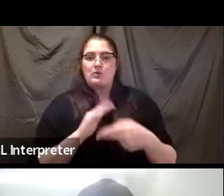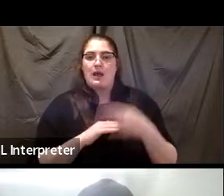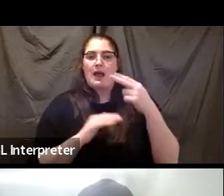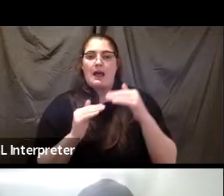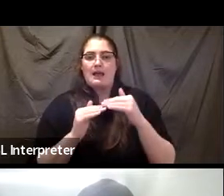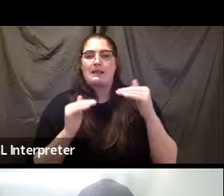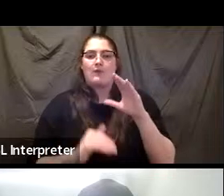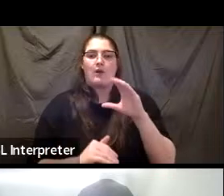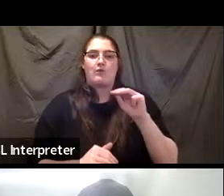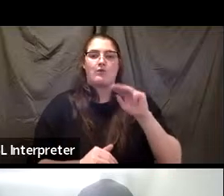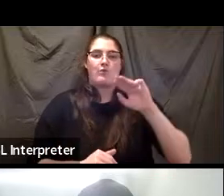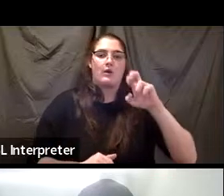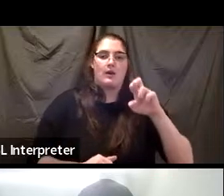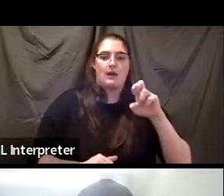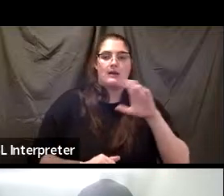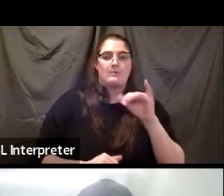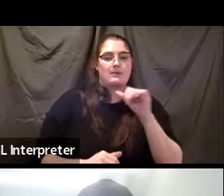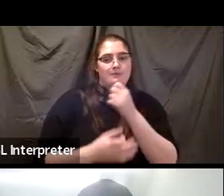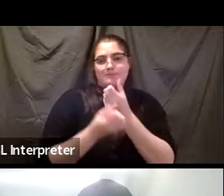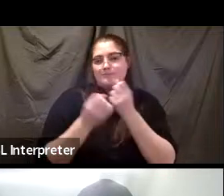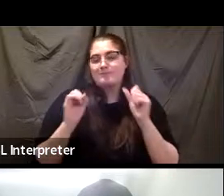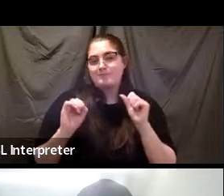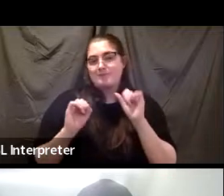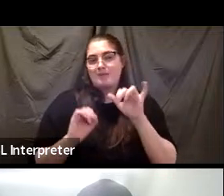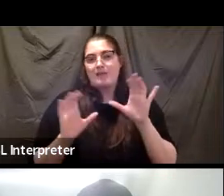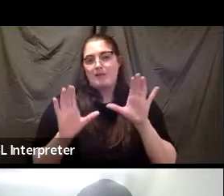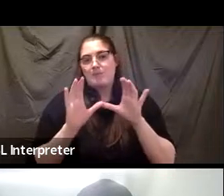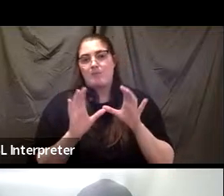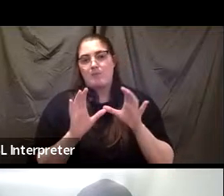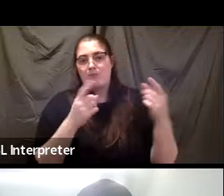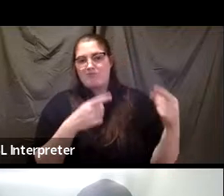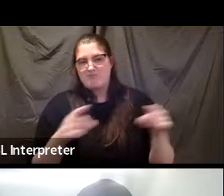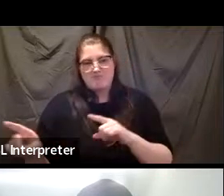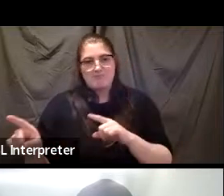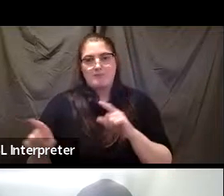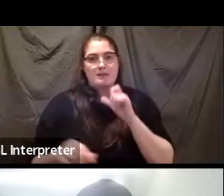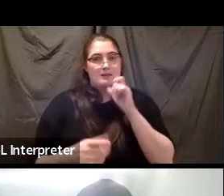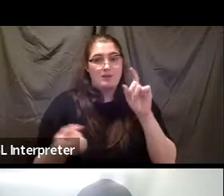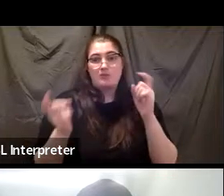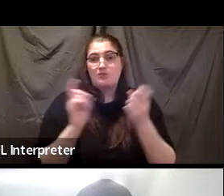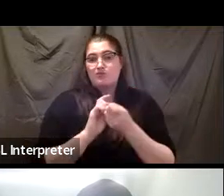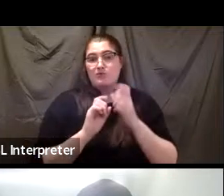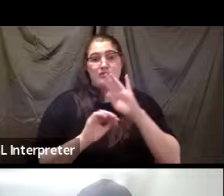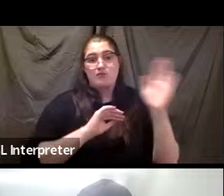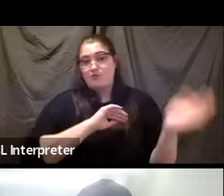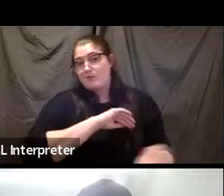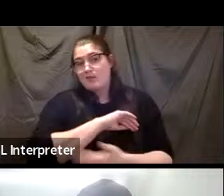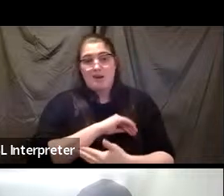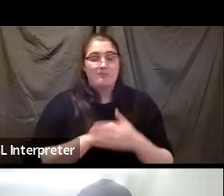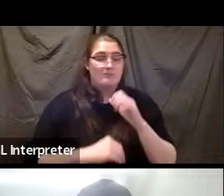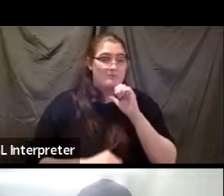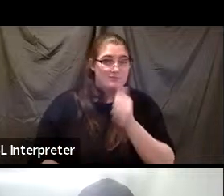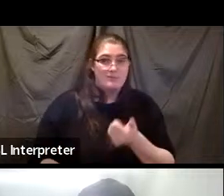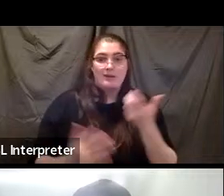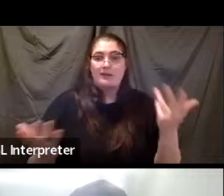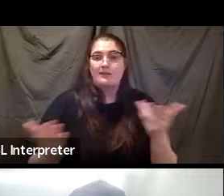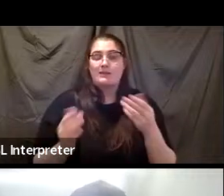and unsafety that that block deals with on the regular. It's not going to change overnight. I tell my residents that all the time. This